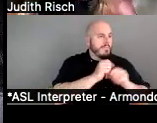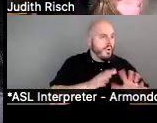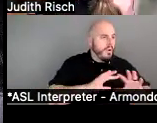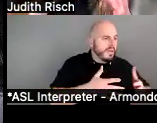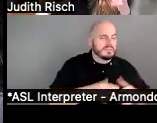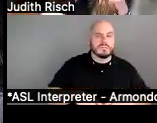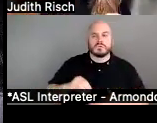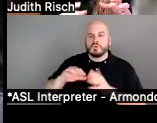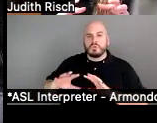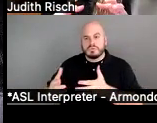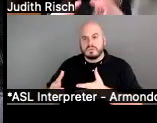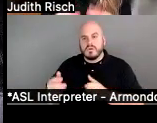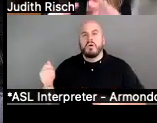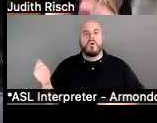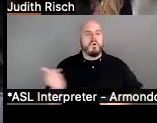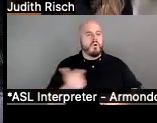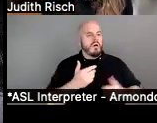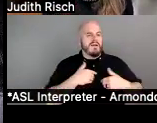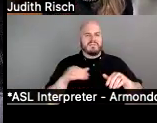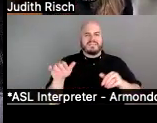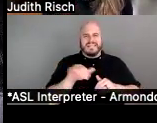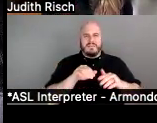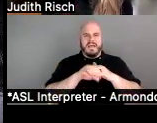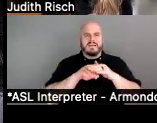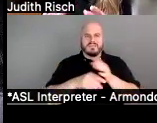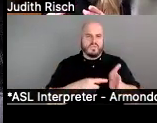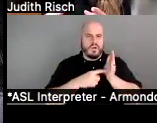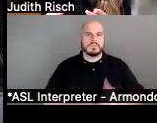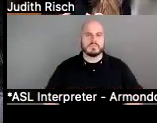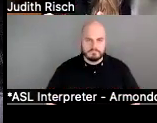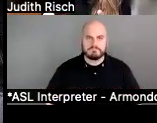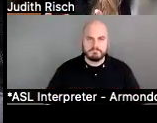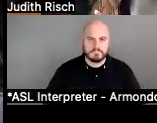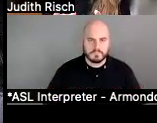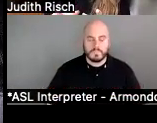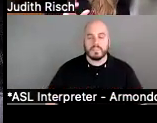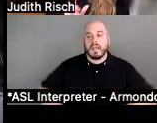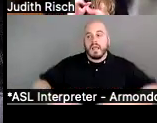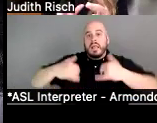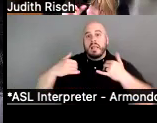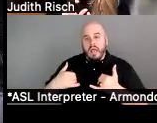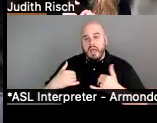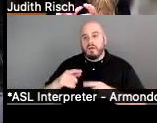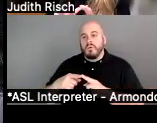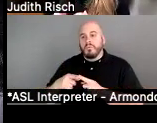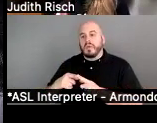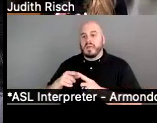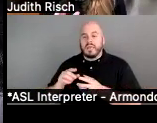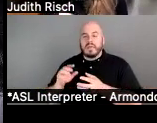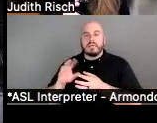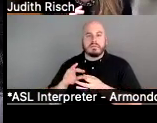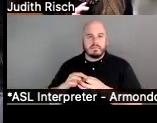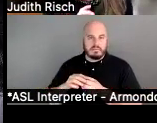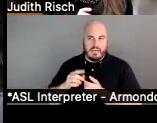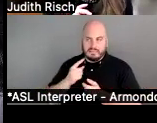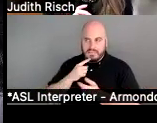person, all have the same access requirements. Now, when we get into, I'm going to say the things that no one wants me